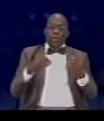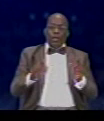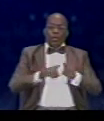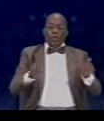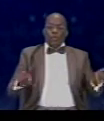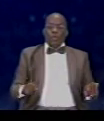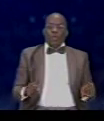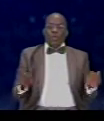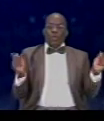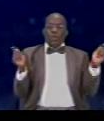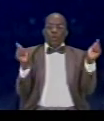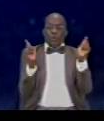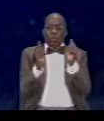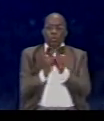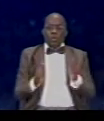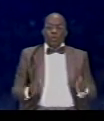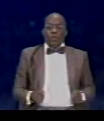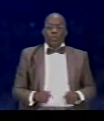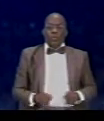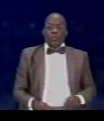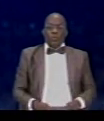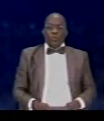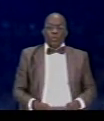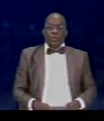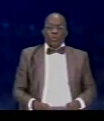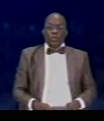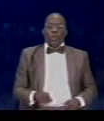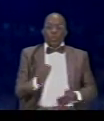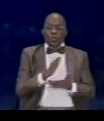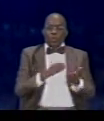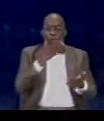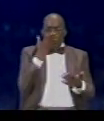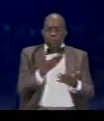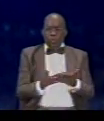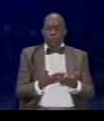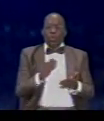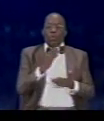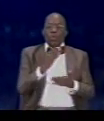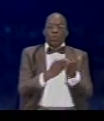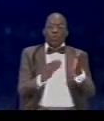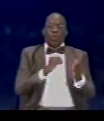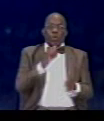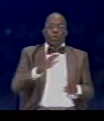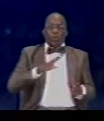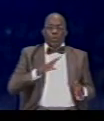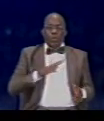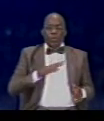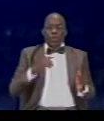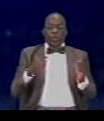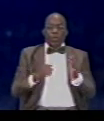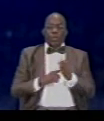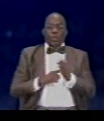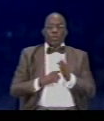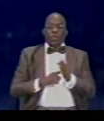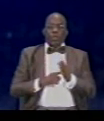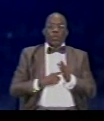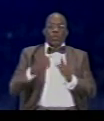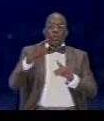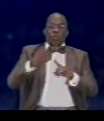pleasant and some not too pleasant. This month of January 2023, you are